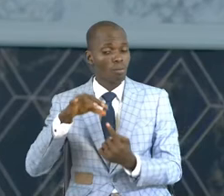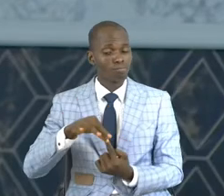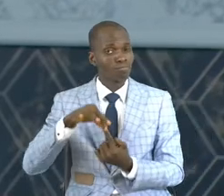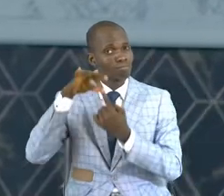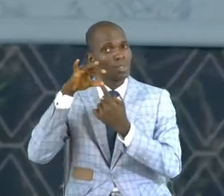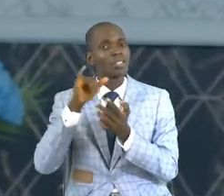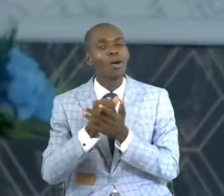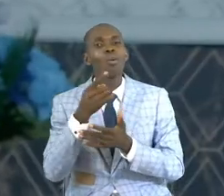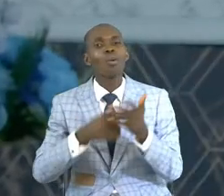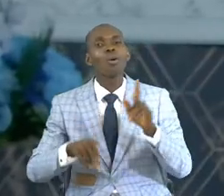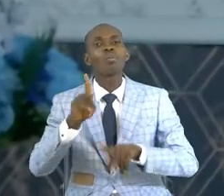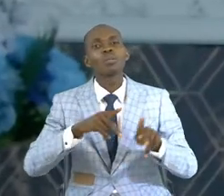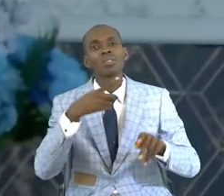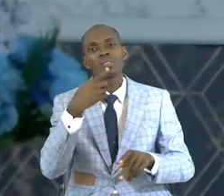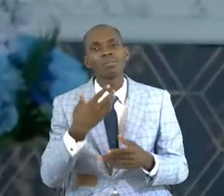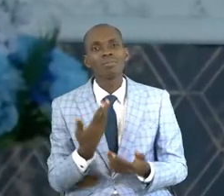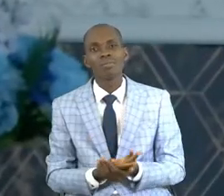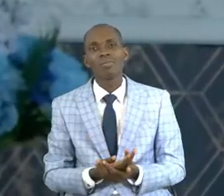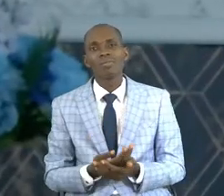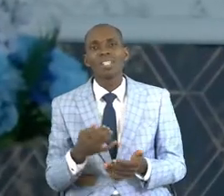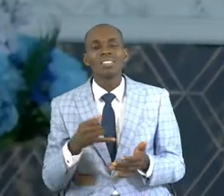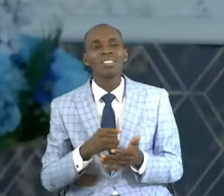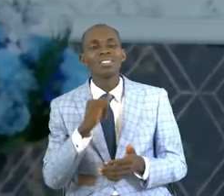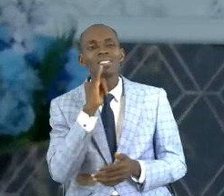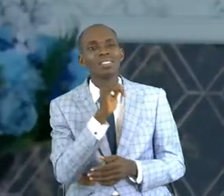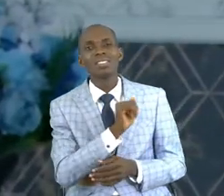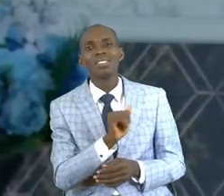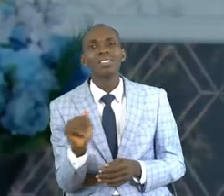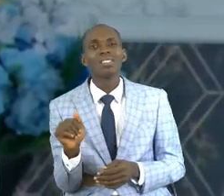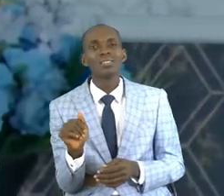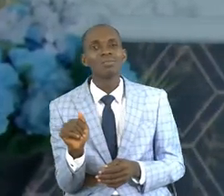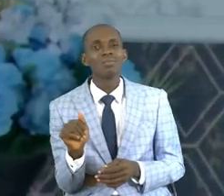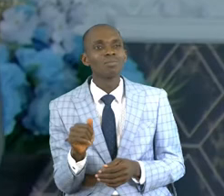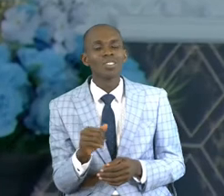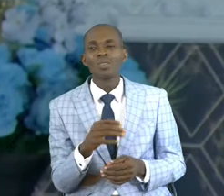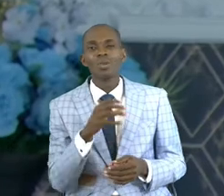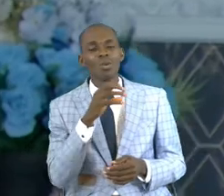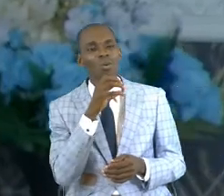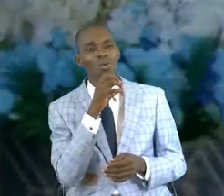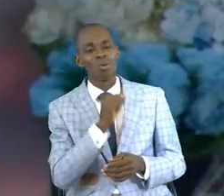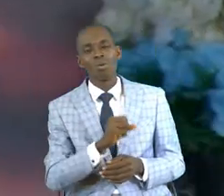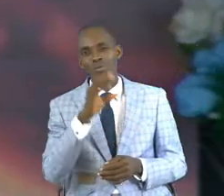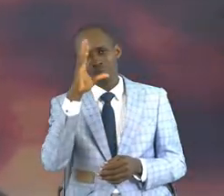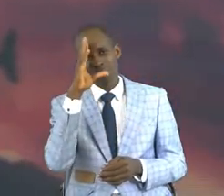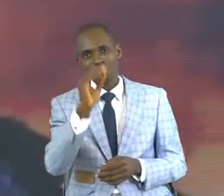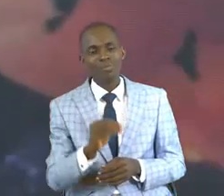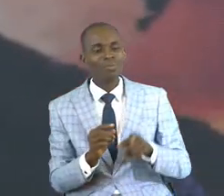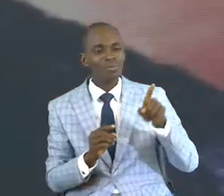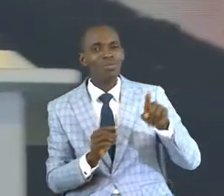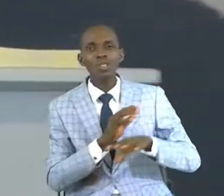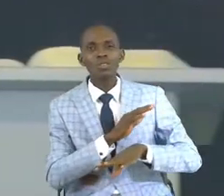say, is a weird man. It's an odd man out. It doesn't fit